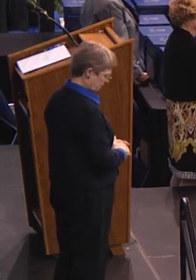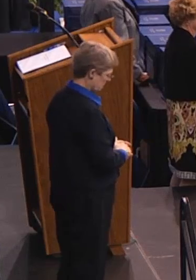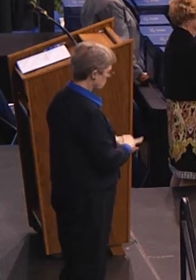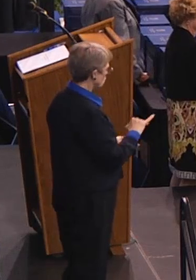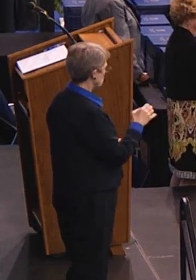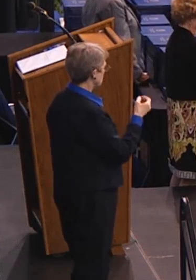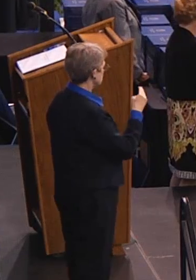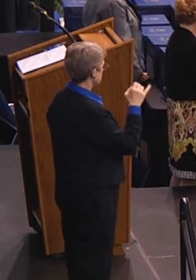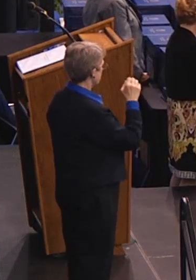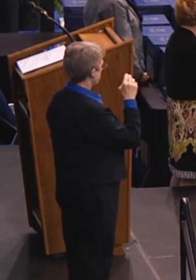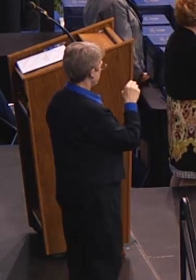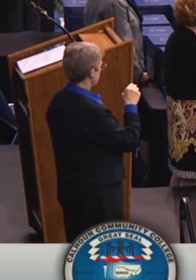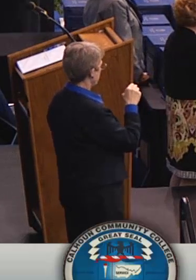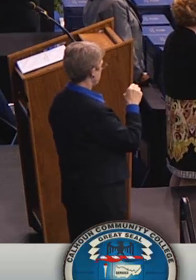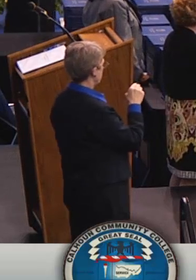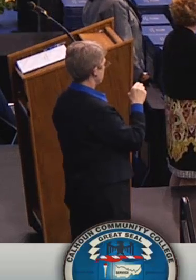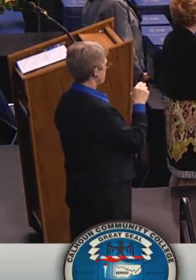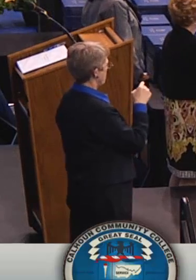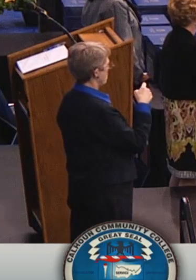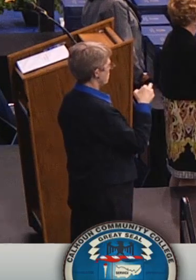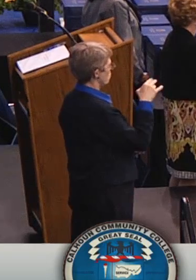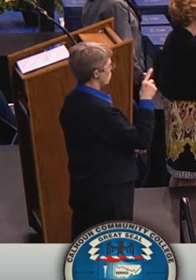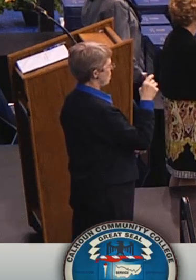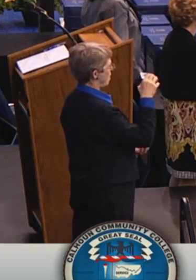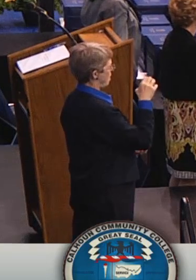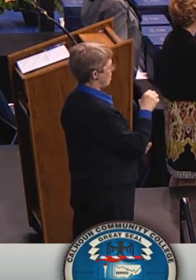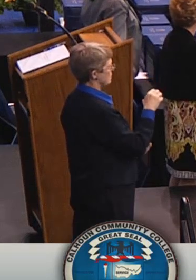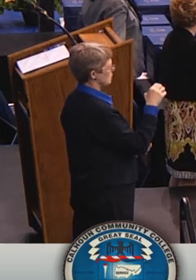Jasmine Chantel Burden Pride, General Studies.